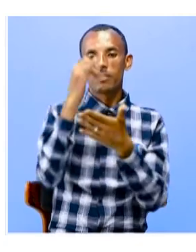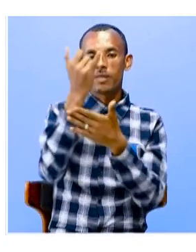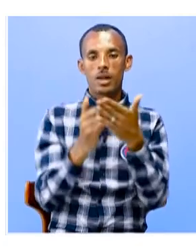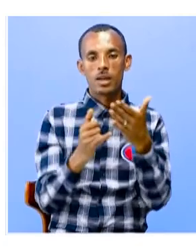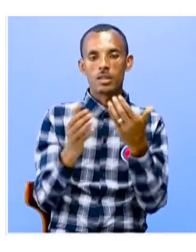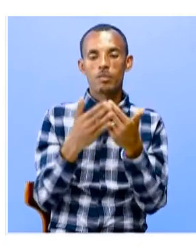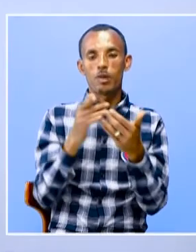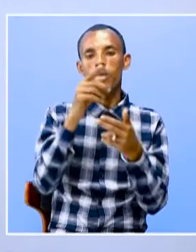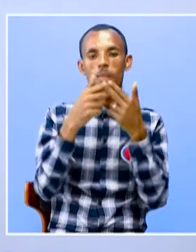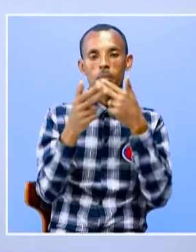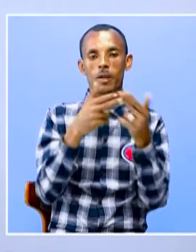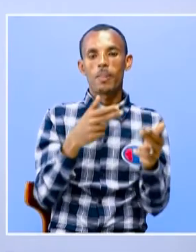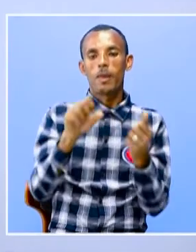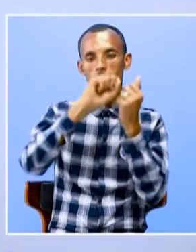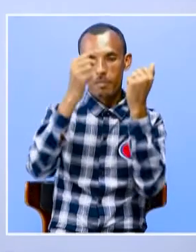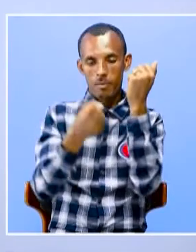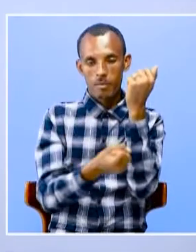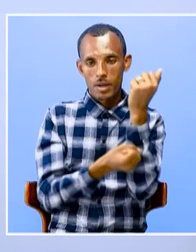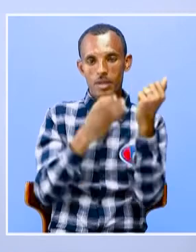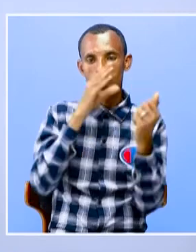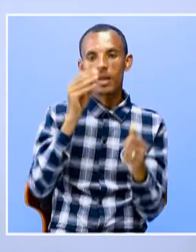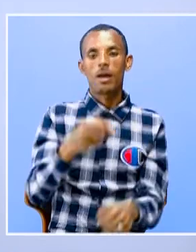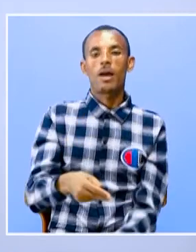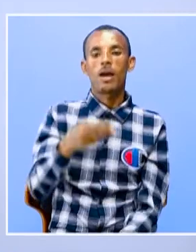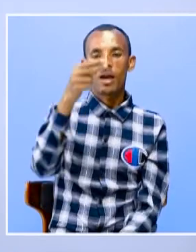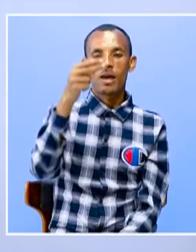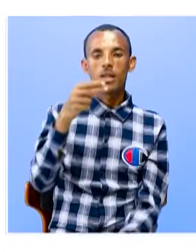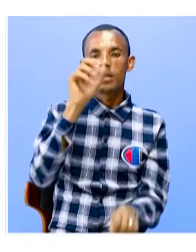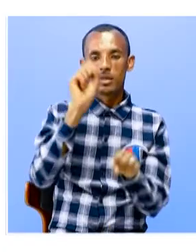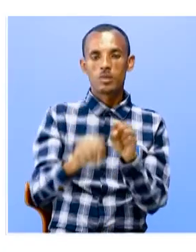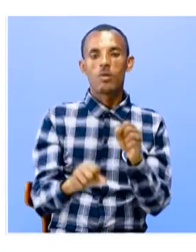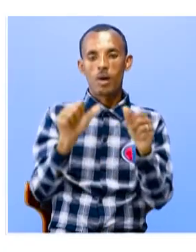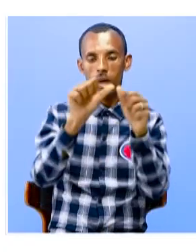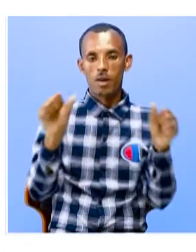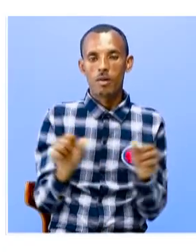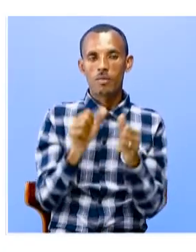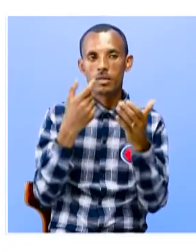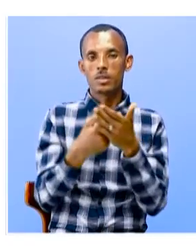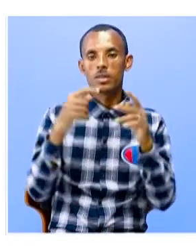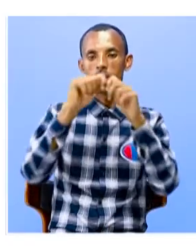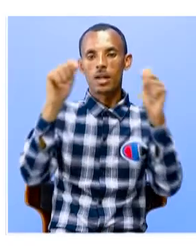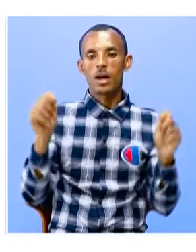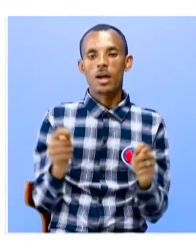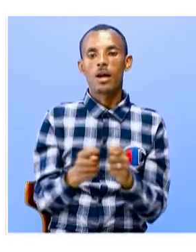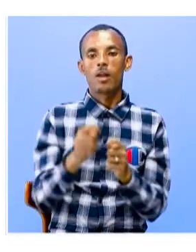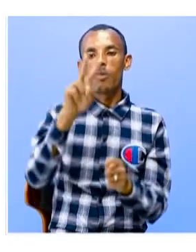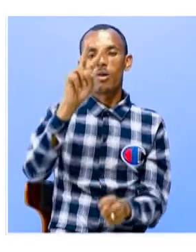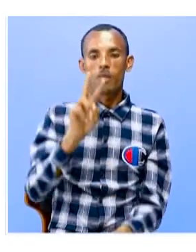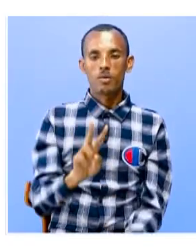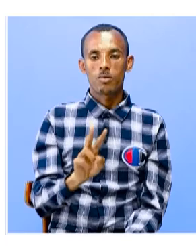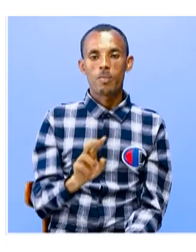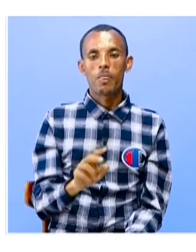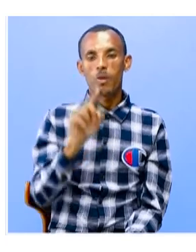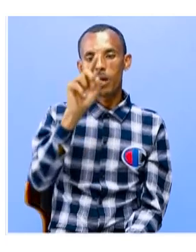simply you multiply this base and this height. So area of this triangle will be this half times